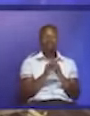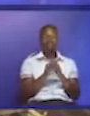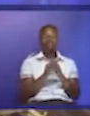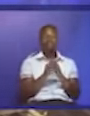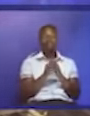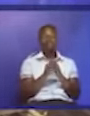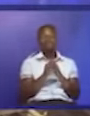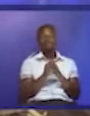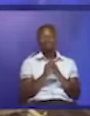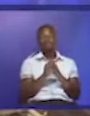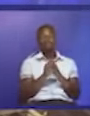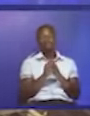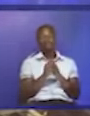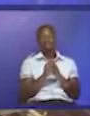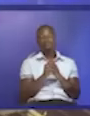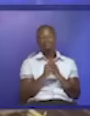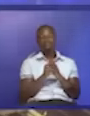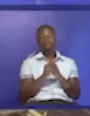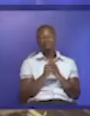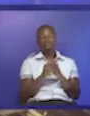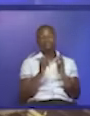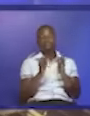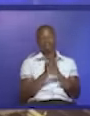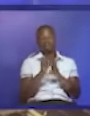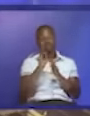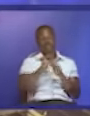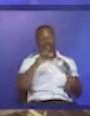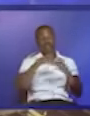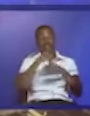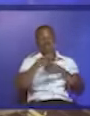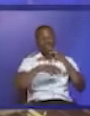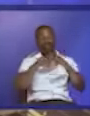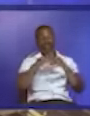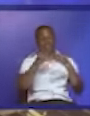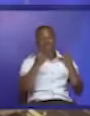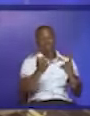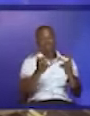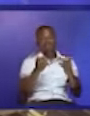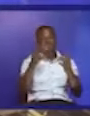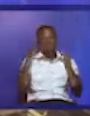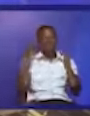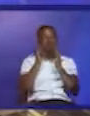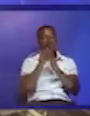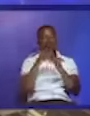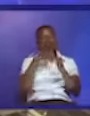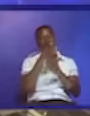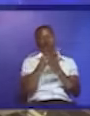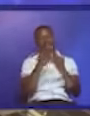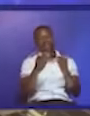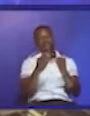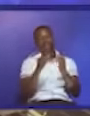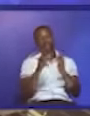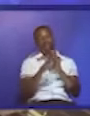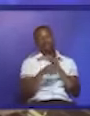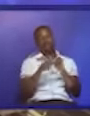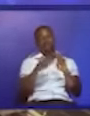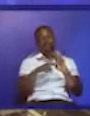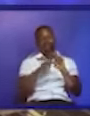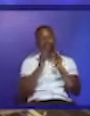has been underutilized in our world today. And I hope that I'll say a word or two and then we begin to